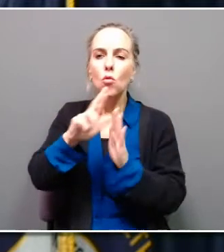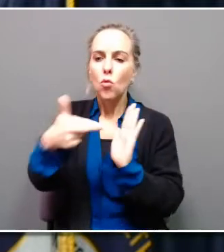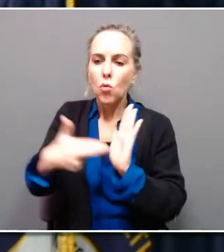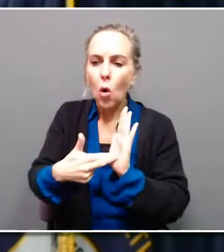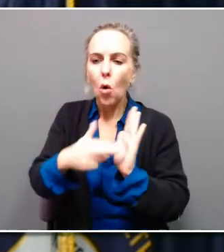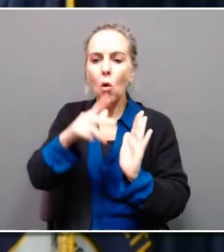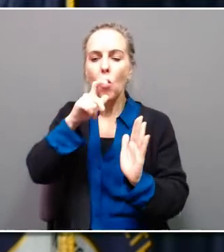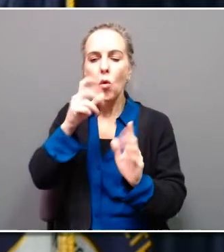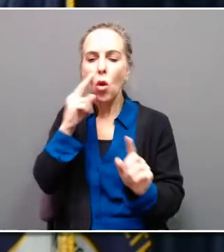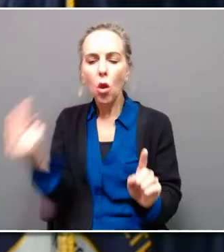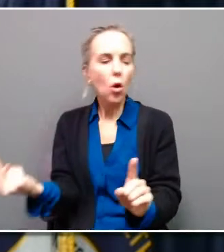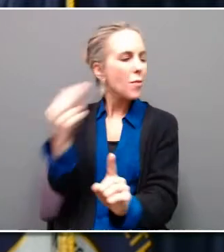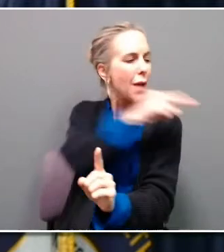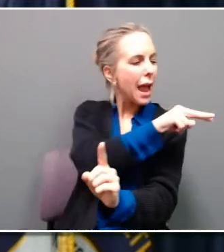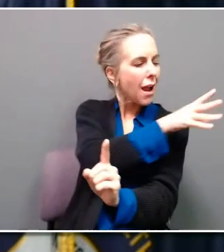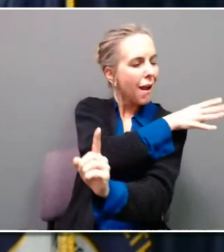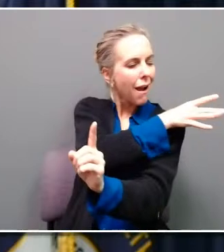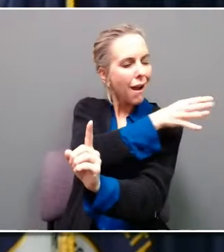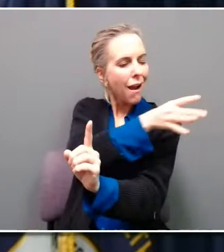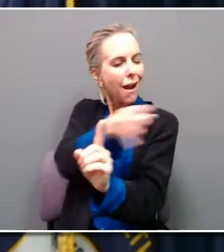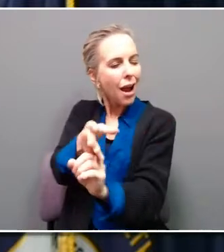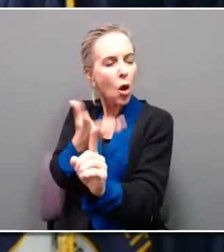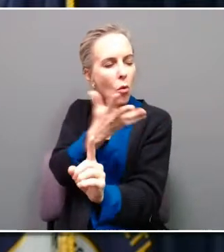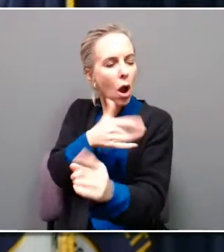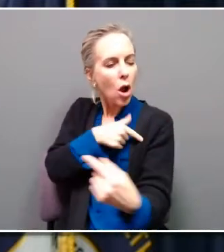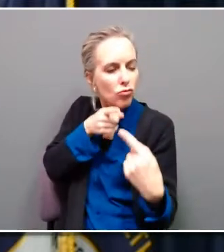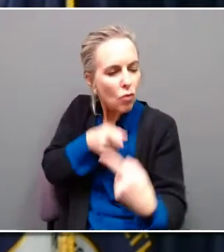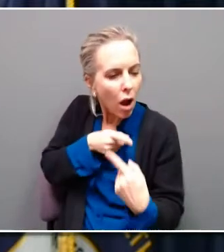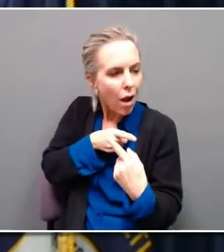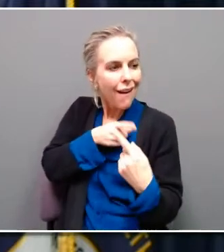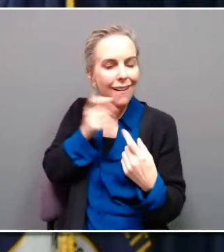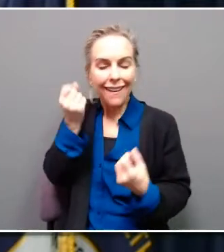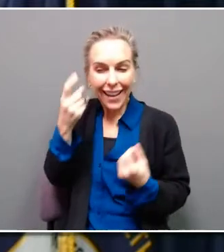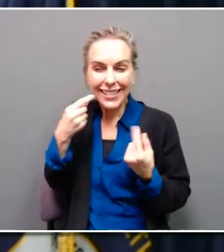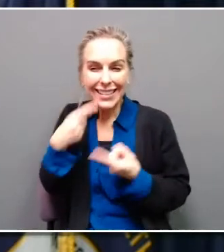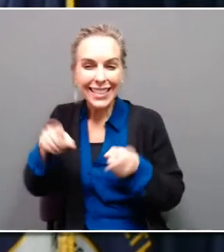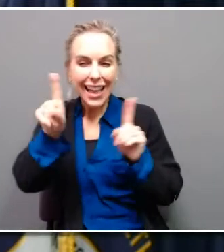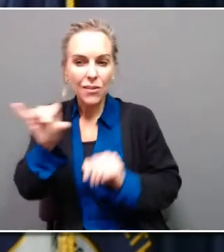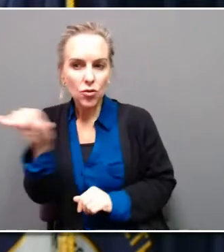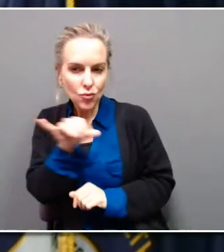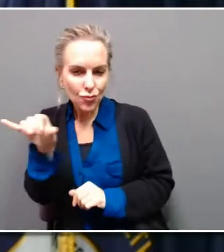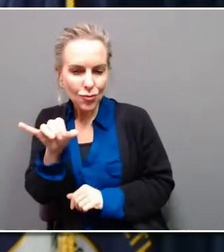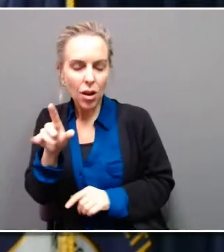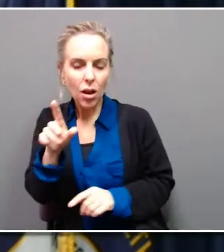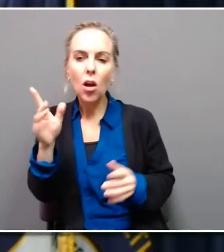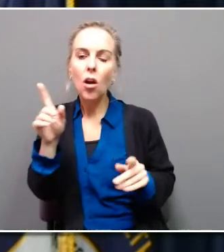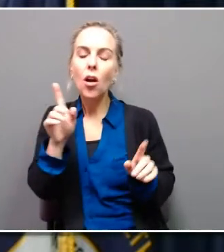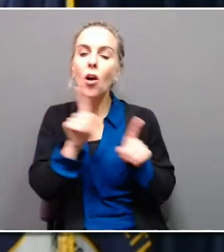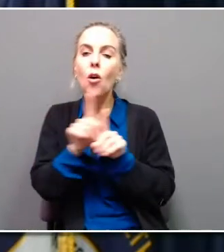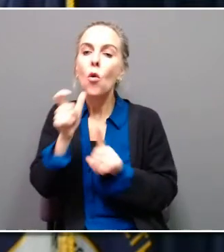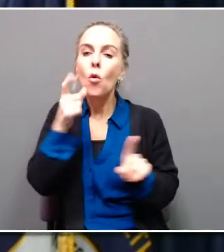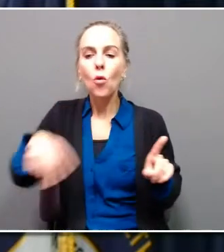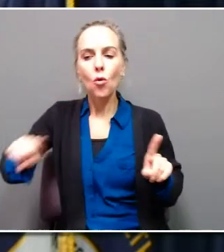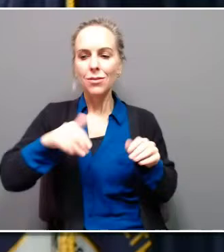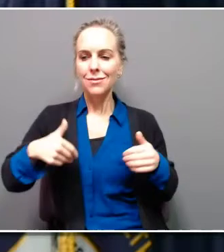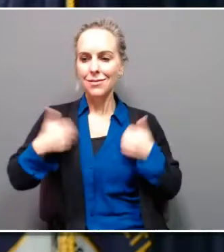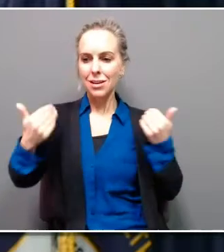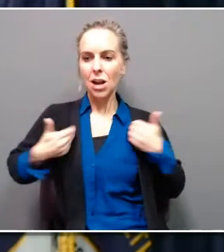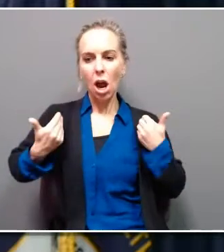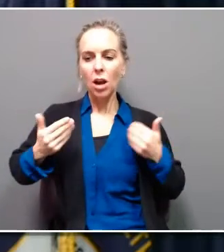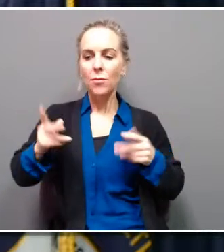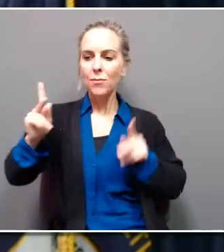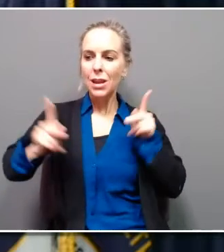at both our struggles and our successes before giving way to the young people who will bring Kentucky into the bright future we have ahead of